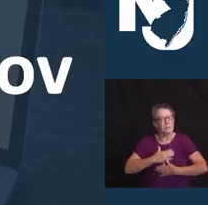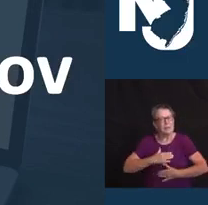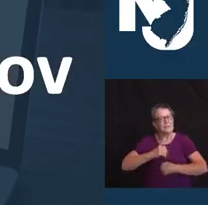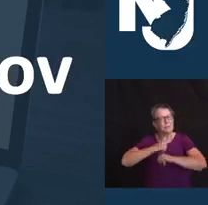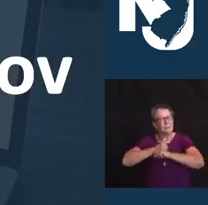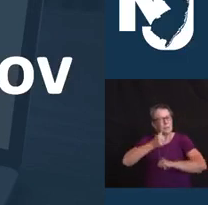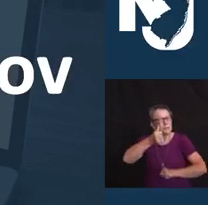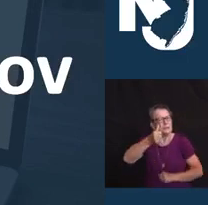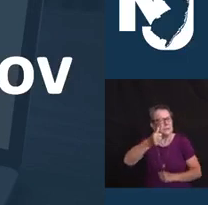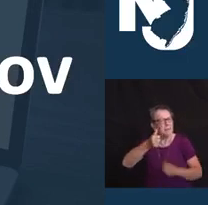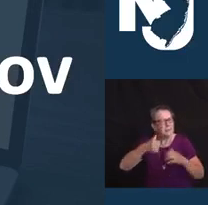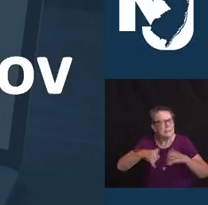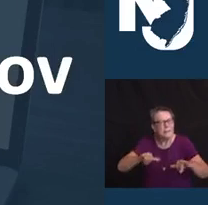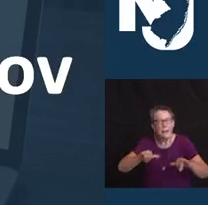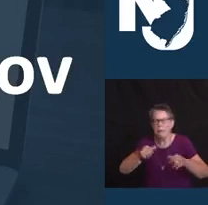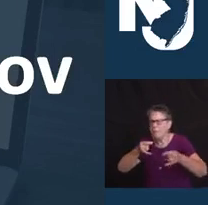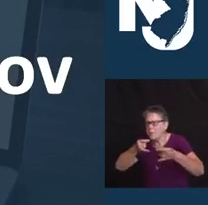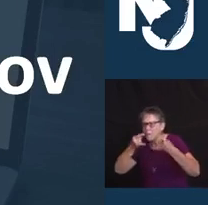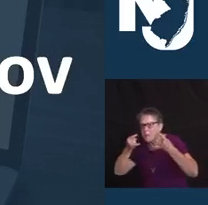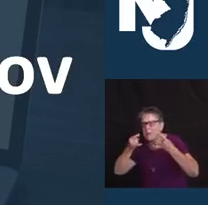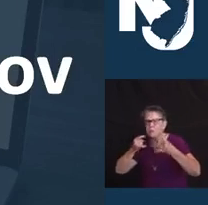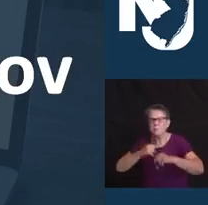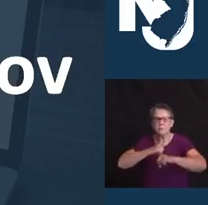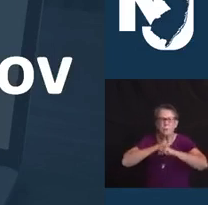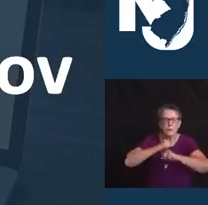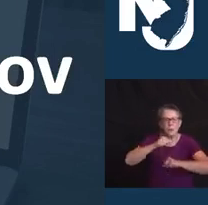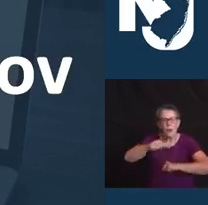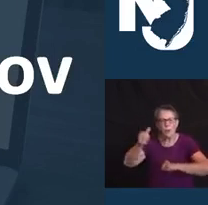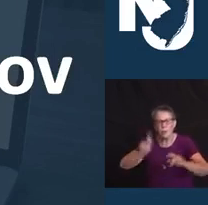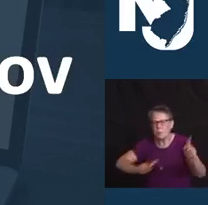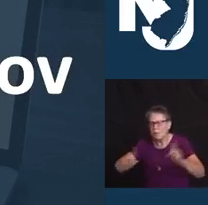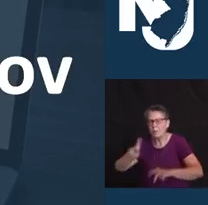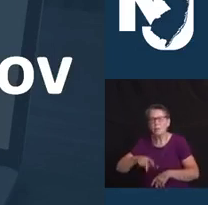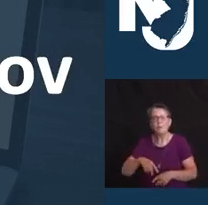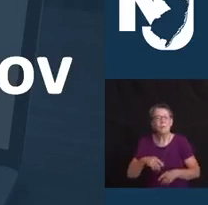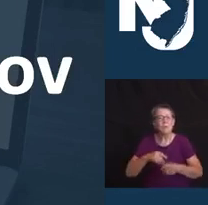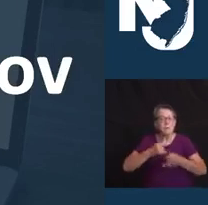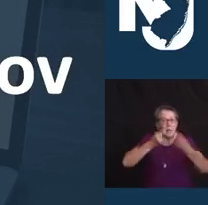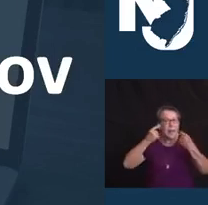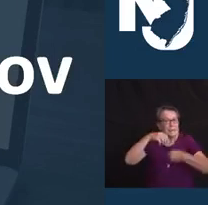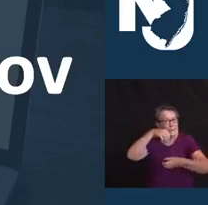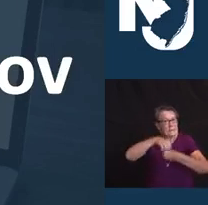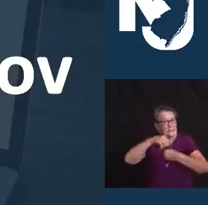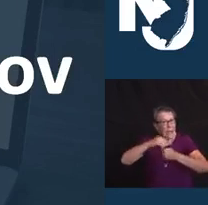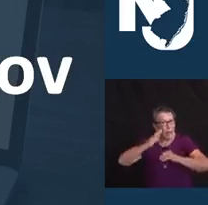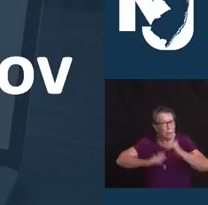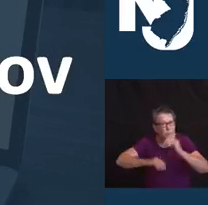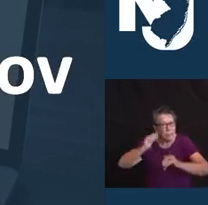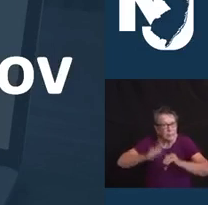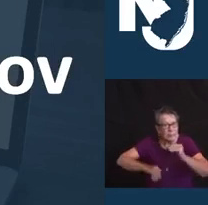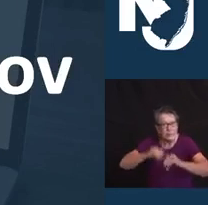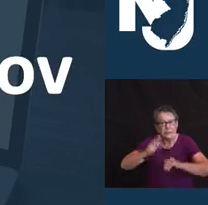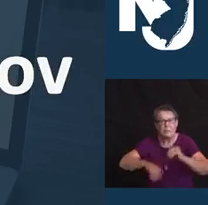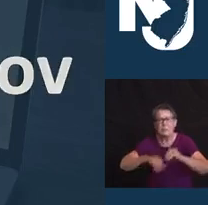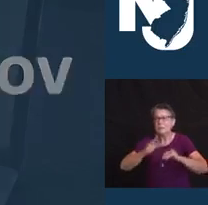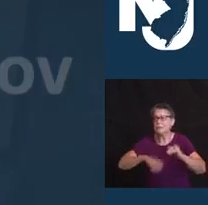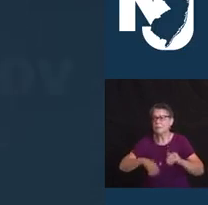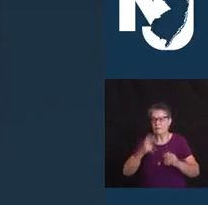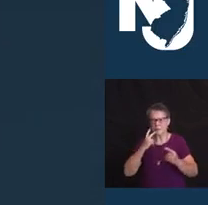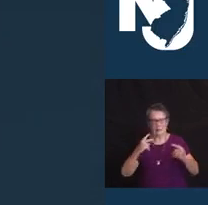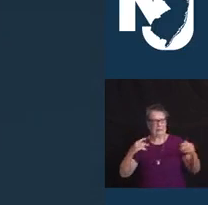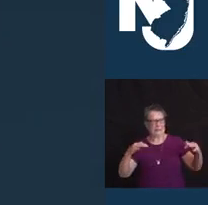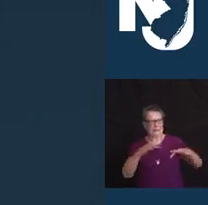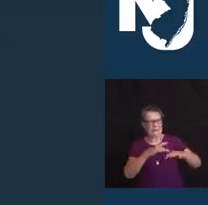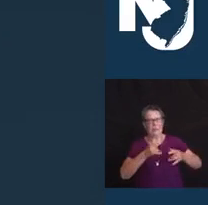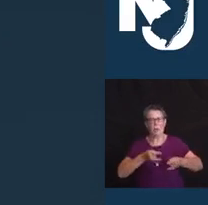of the vaccine status of those around you, particularly when you're packed in on top of each other. Not on COVID, but I